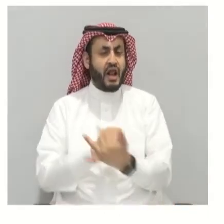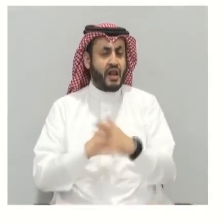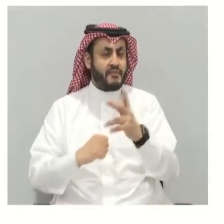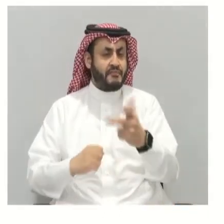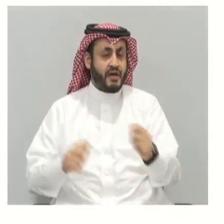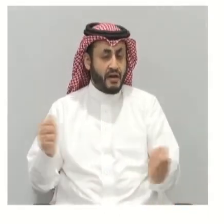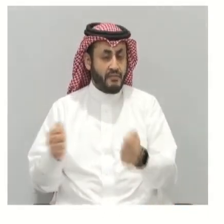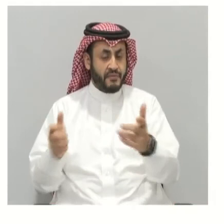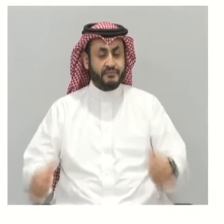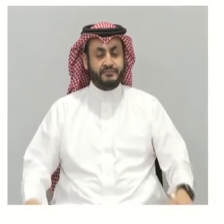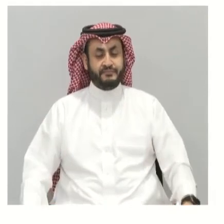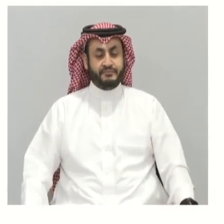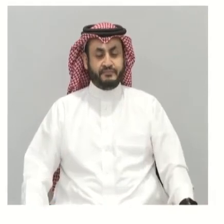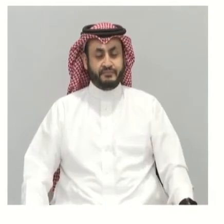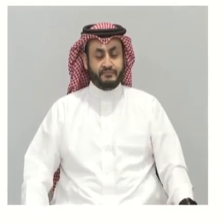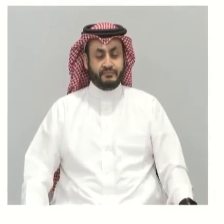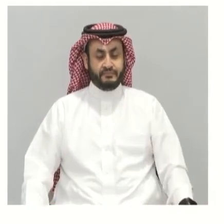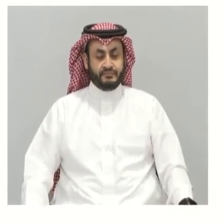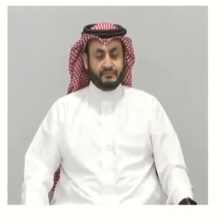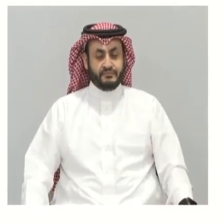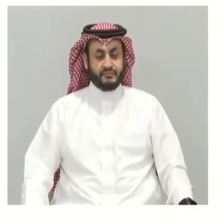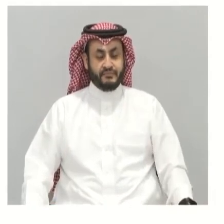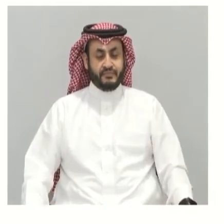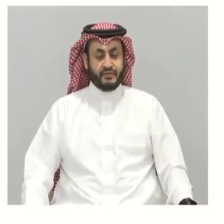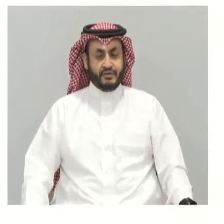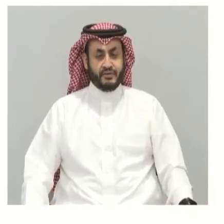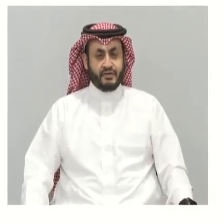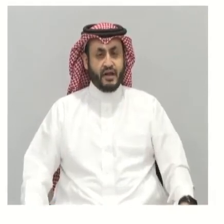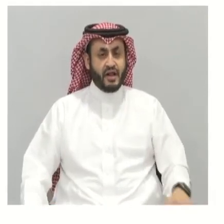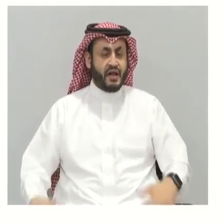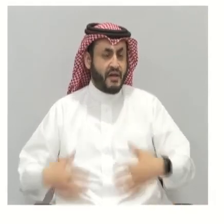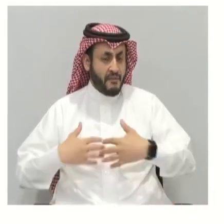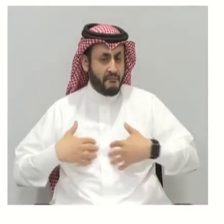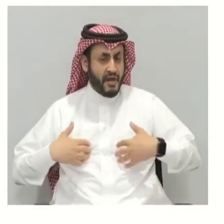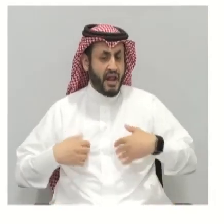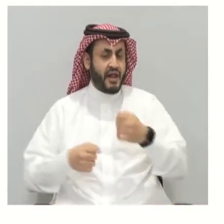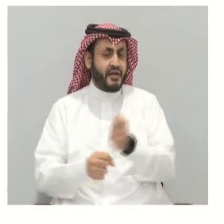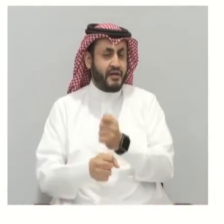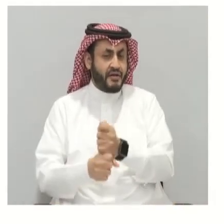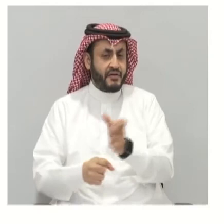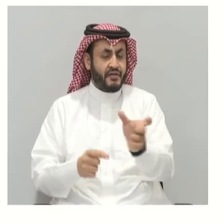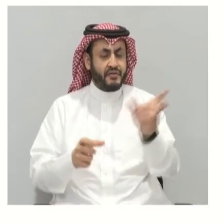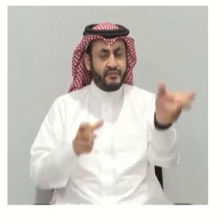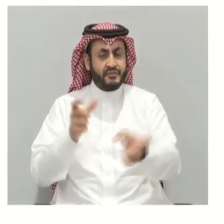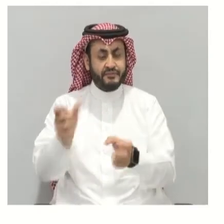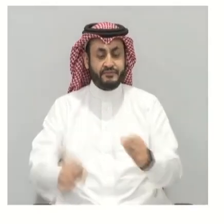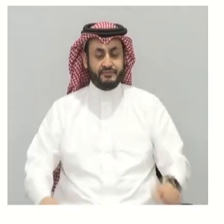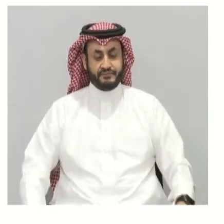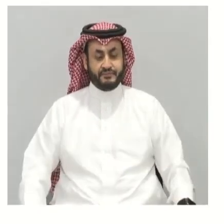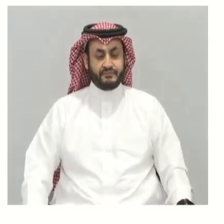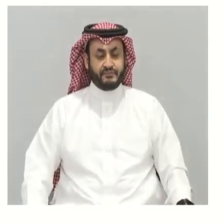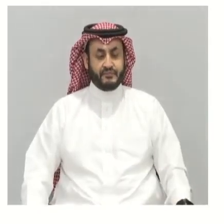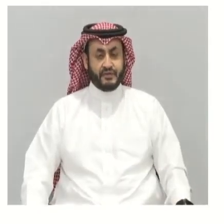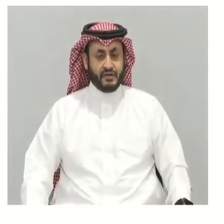and what did we do in today's lesson? We identified the pastime game or activity from the text. And